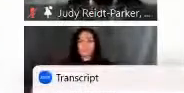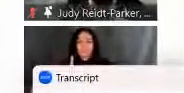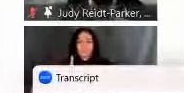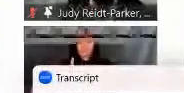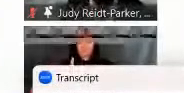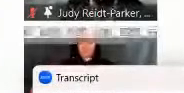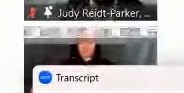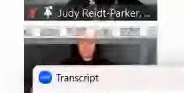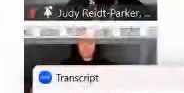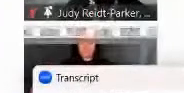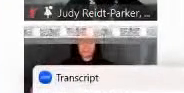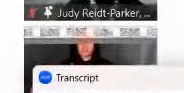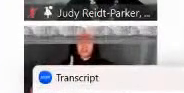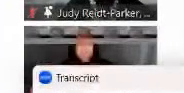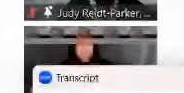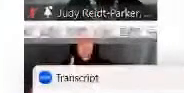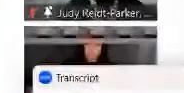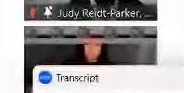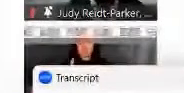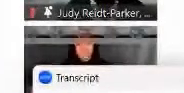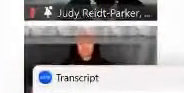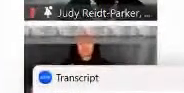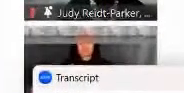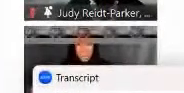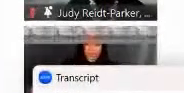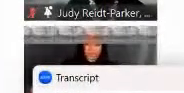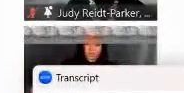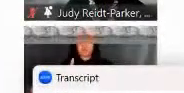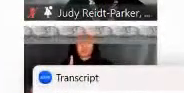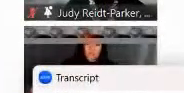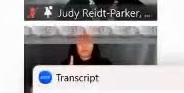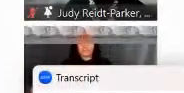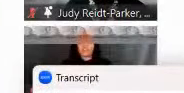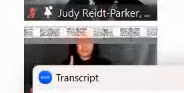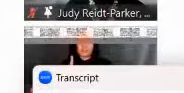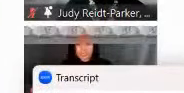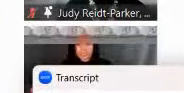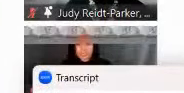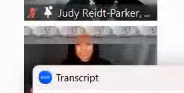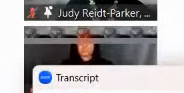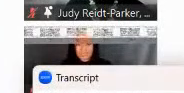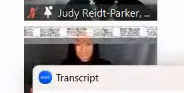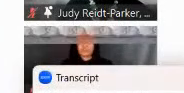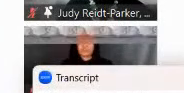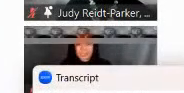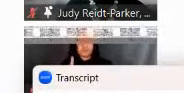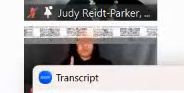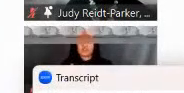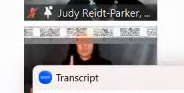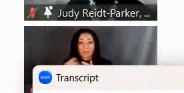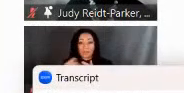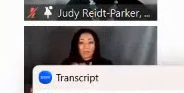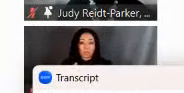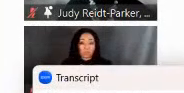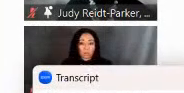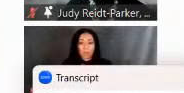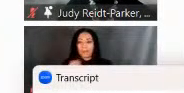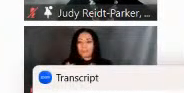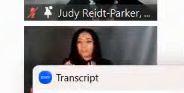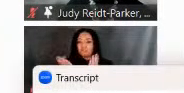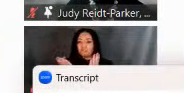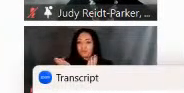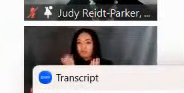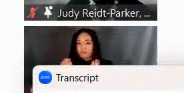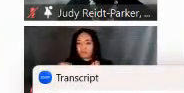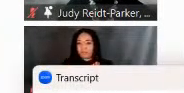State Preschool Program, CSPP, identifies dual language learners when they enroll and serve them, and it